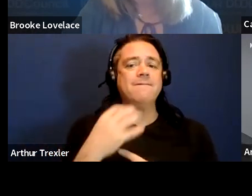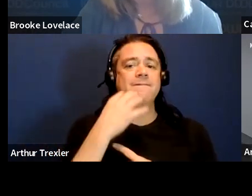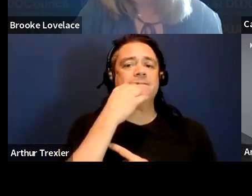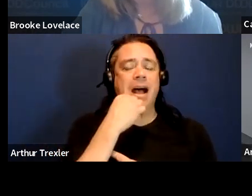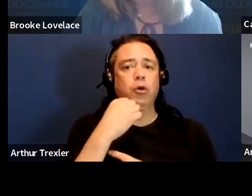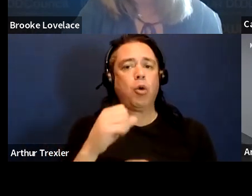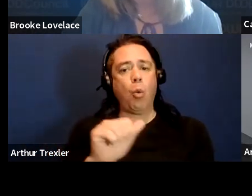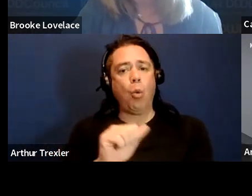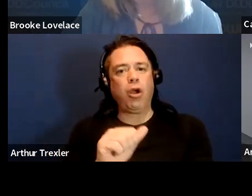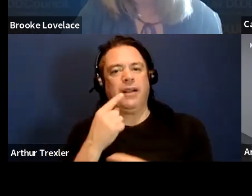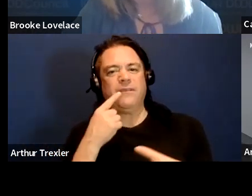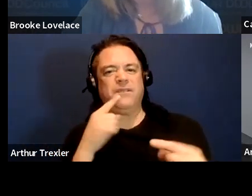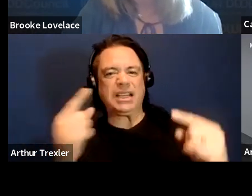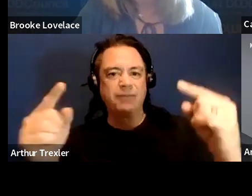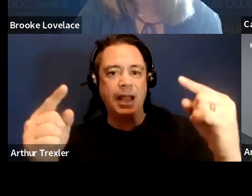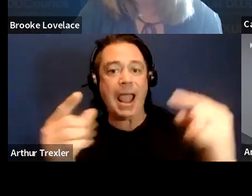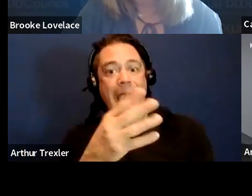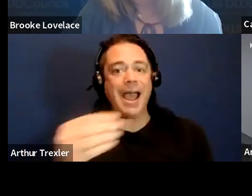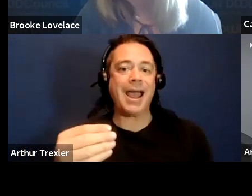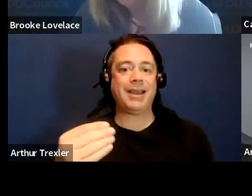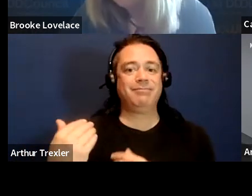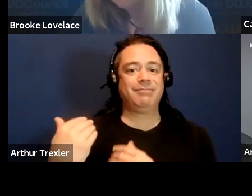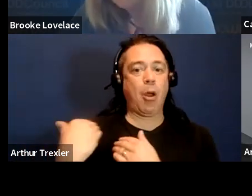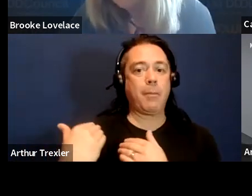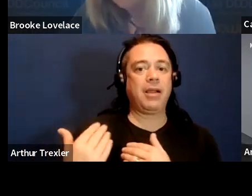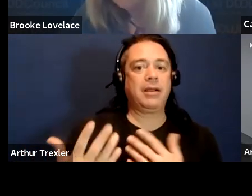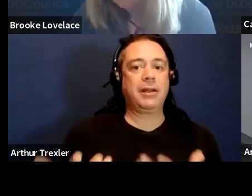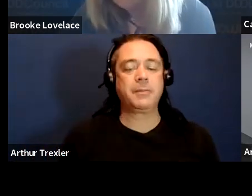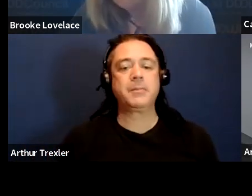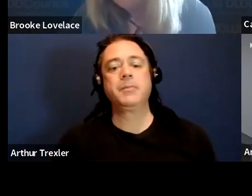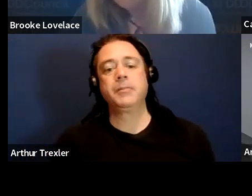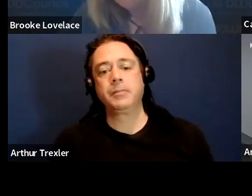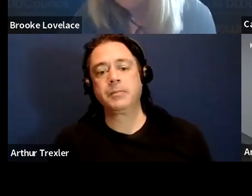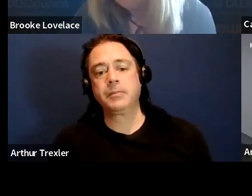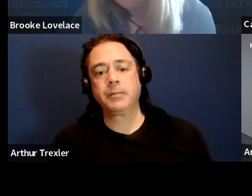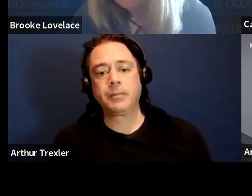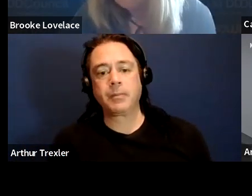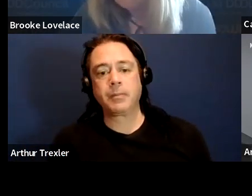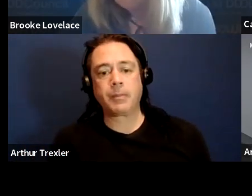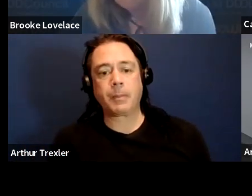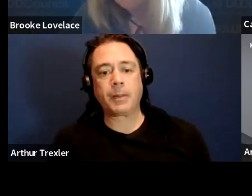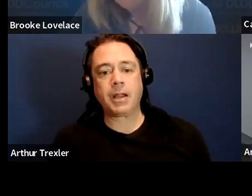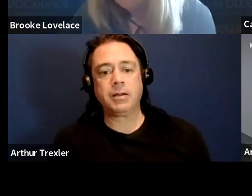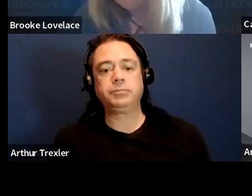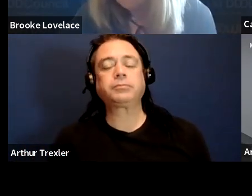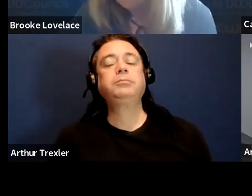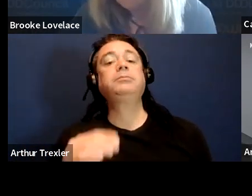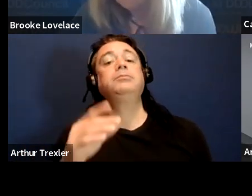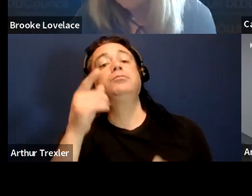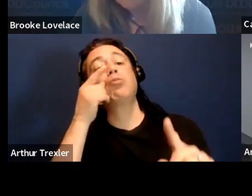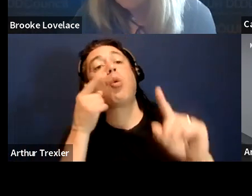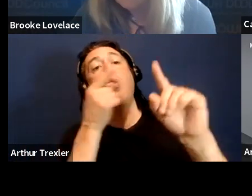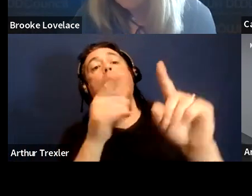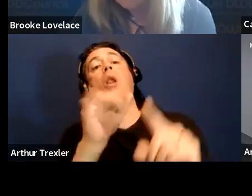working effectively and with accountability. So the goals of the transformation